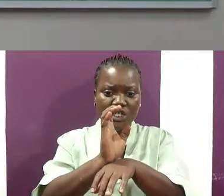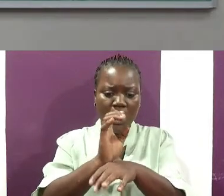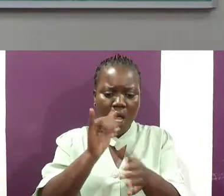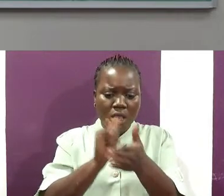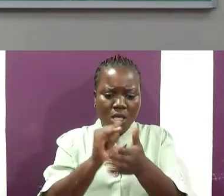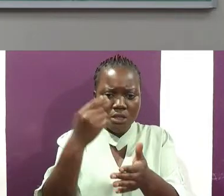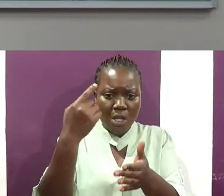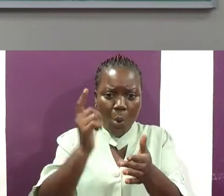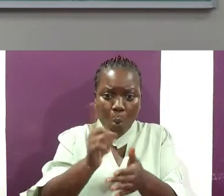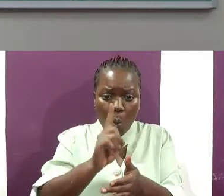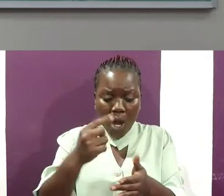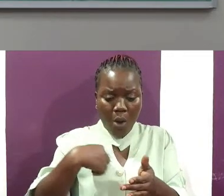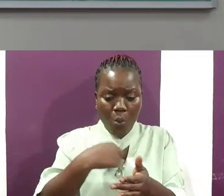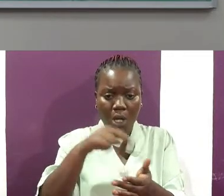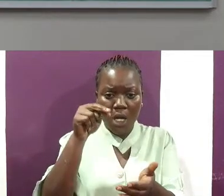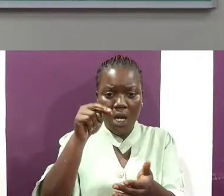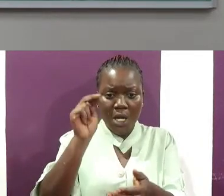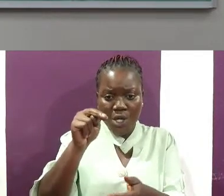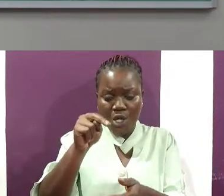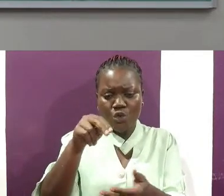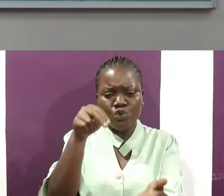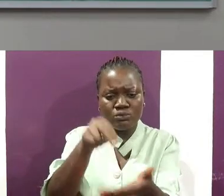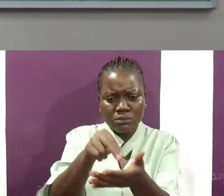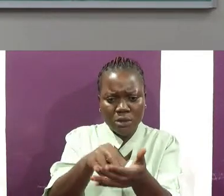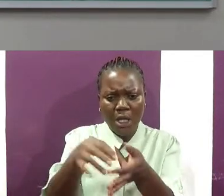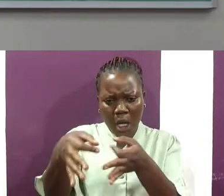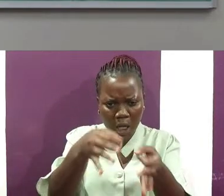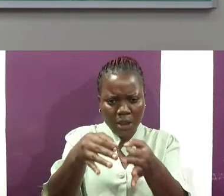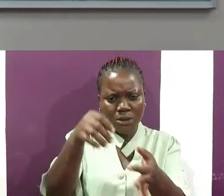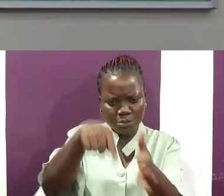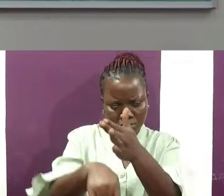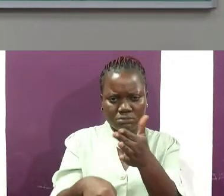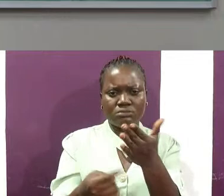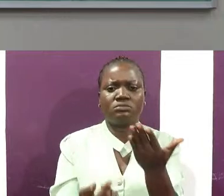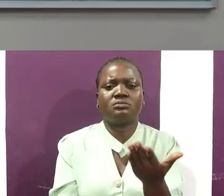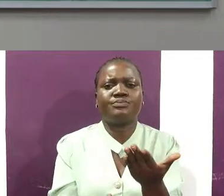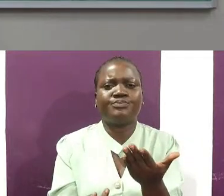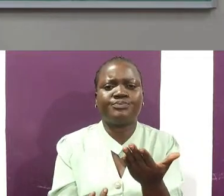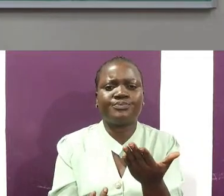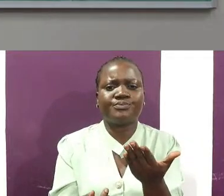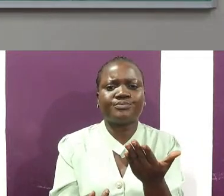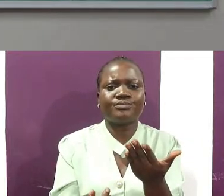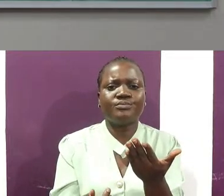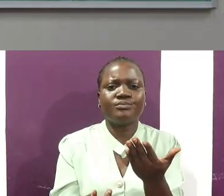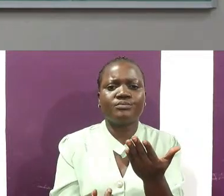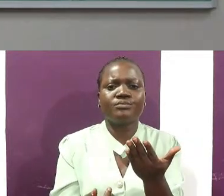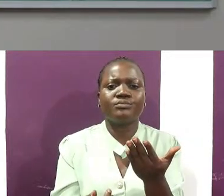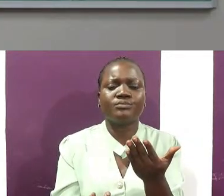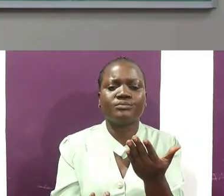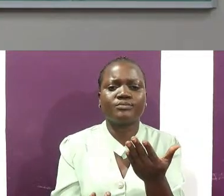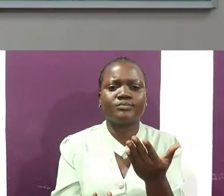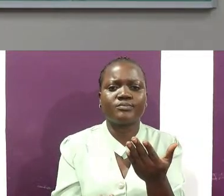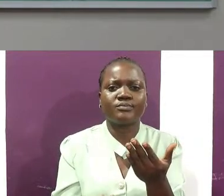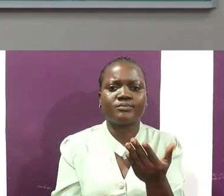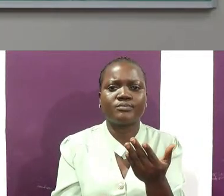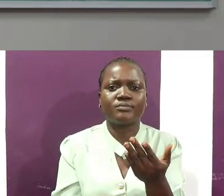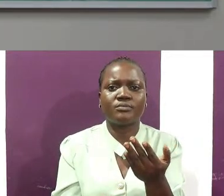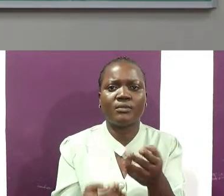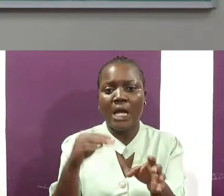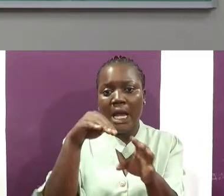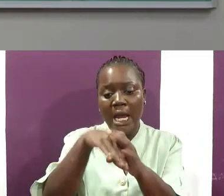In Acts chapter 2 and verse 37, the Bible tells me that they were pricked in the heart and they asked, what do we do based on the sermon that had been